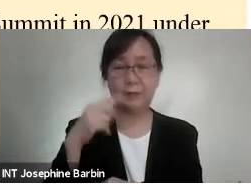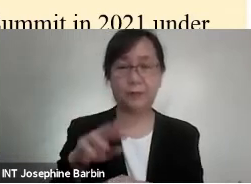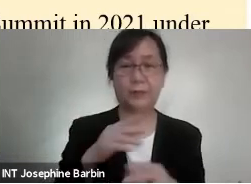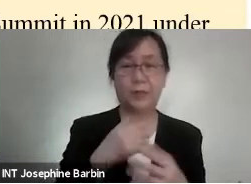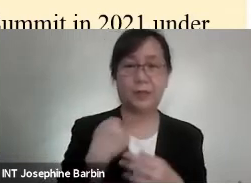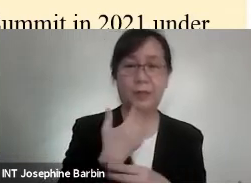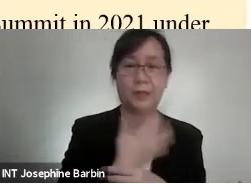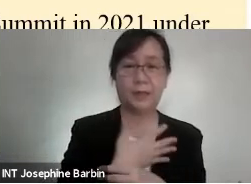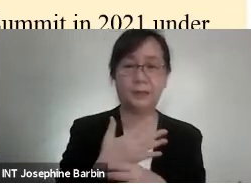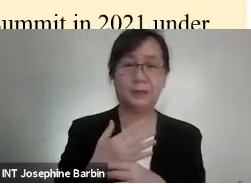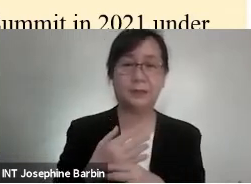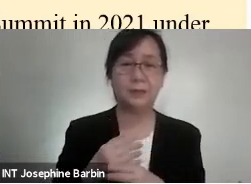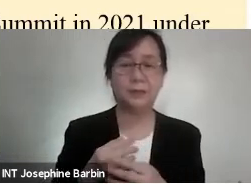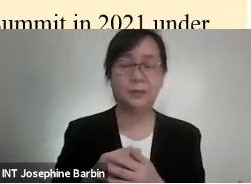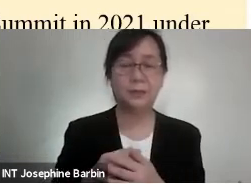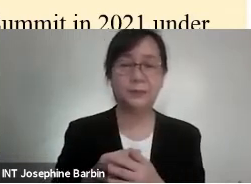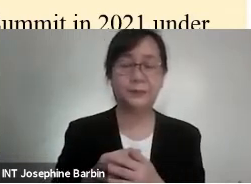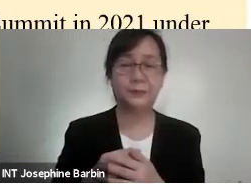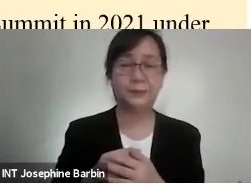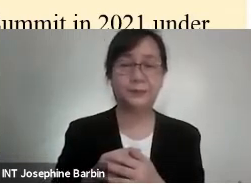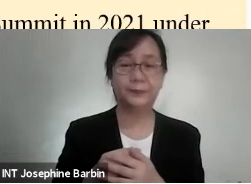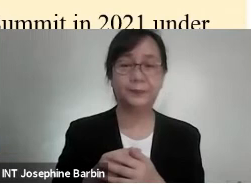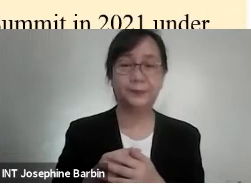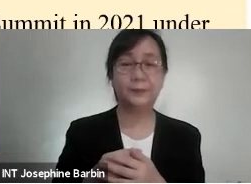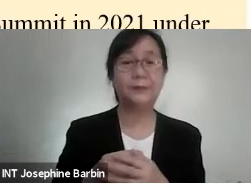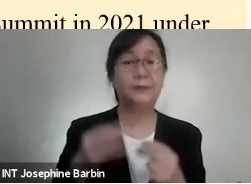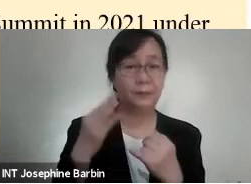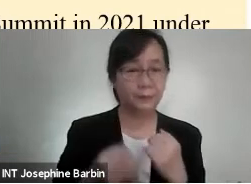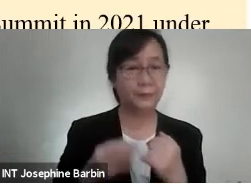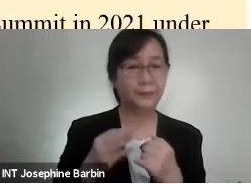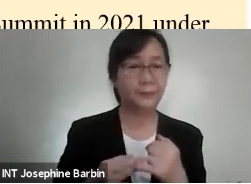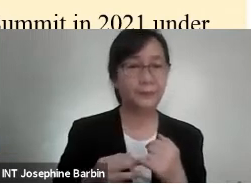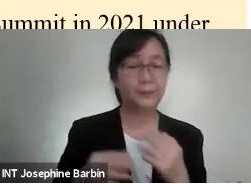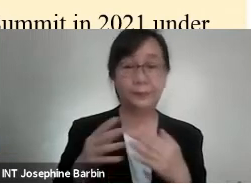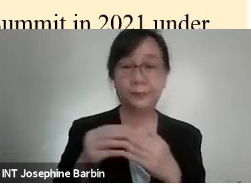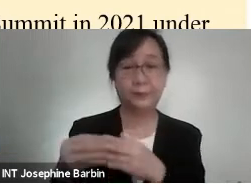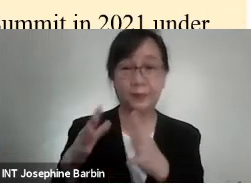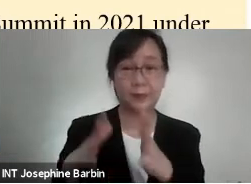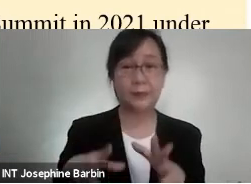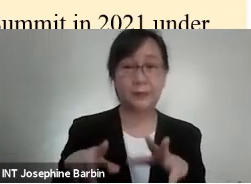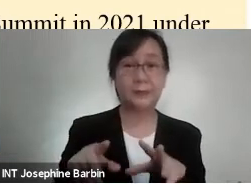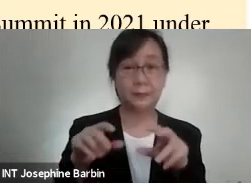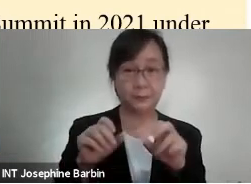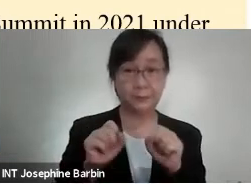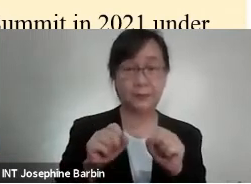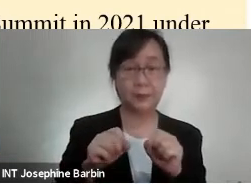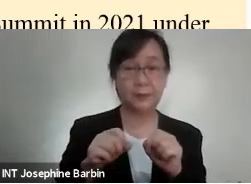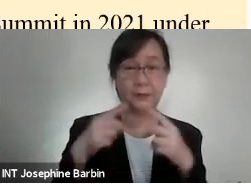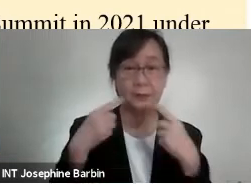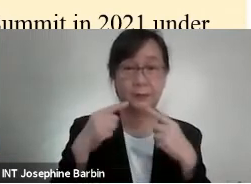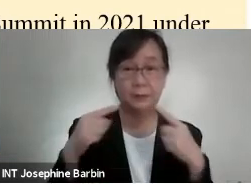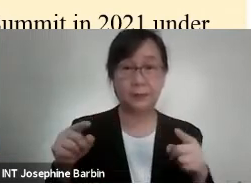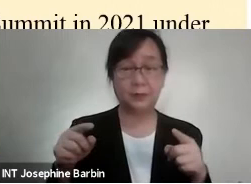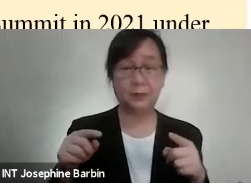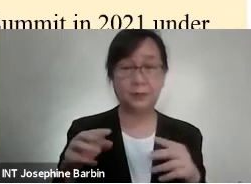our ASEAN leaders. And and finally, the leaders adopted the declaration